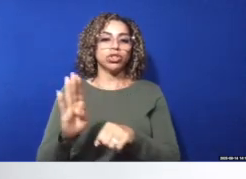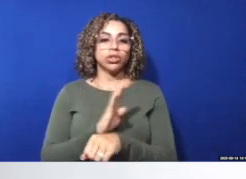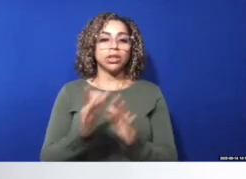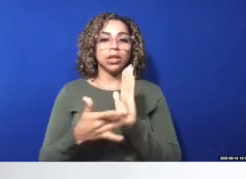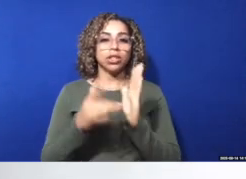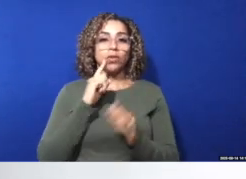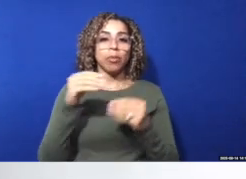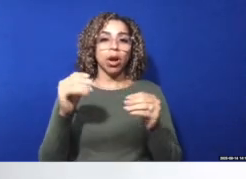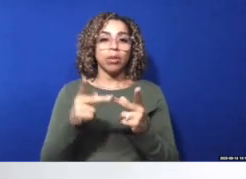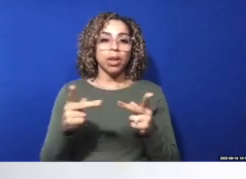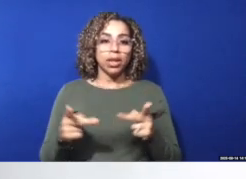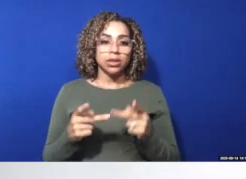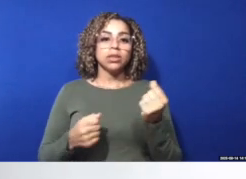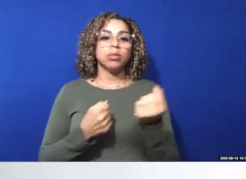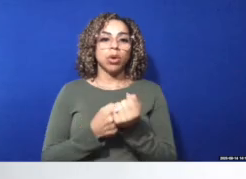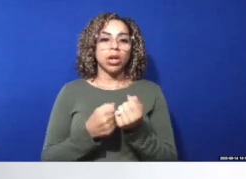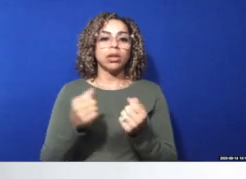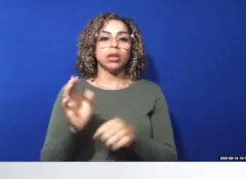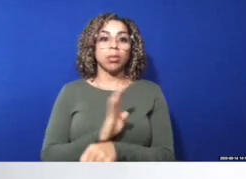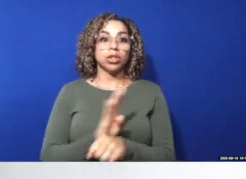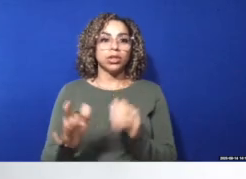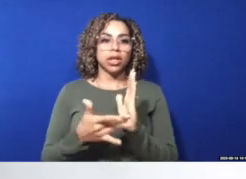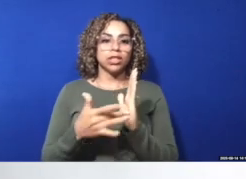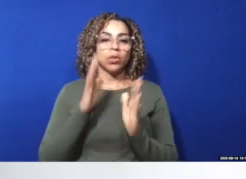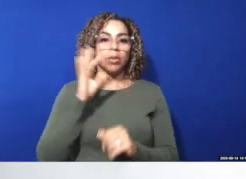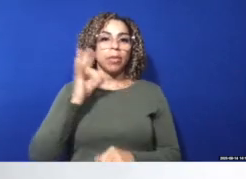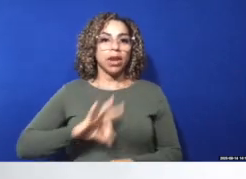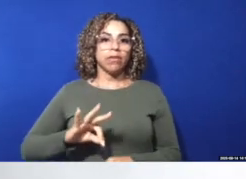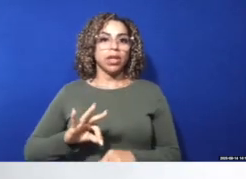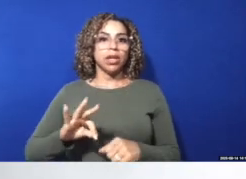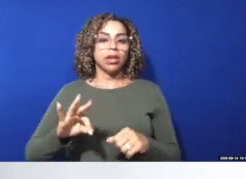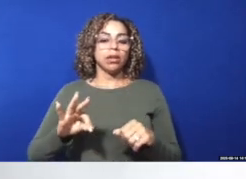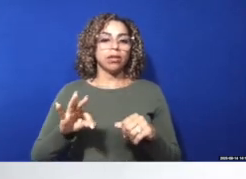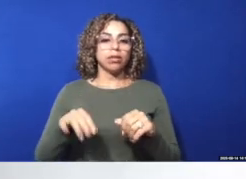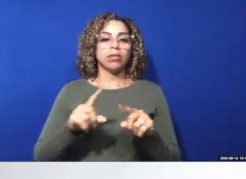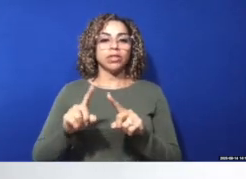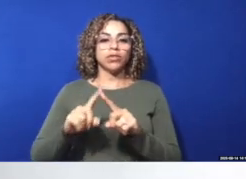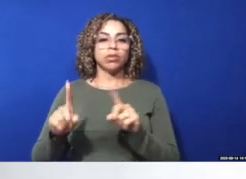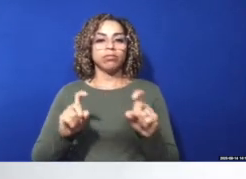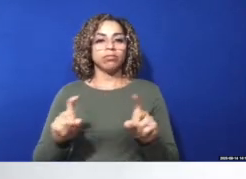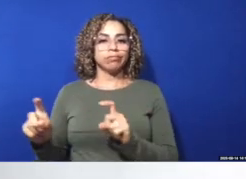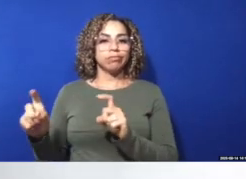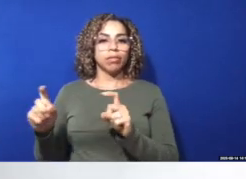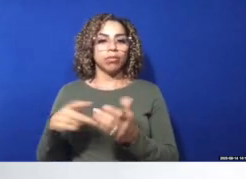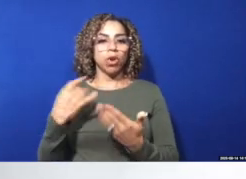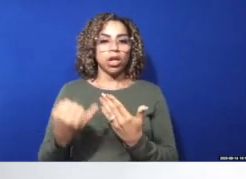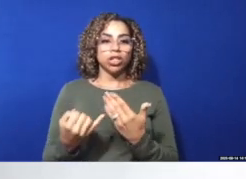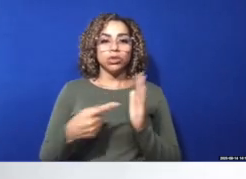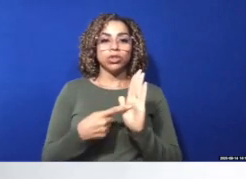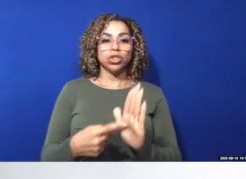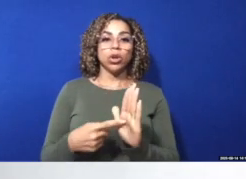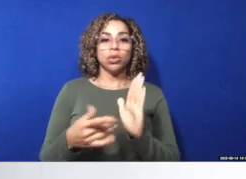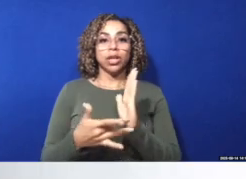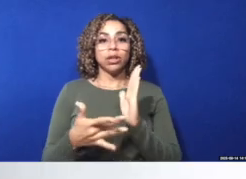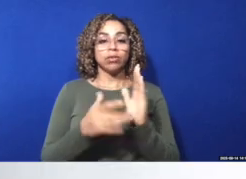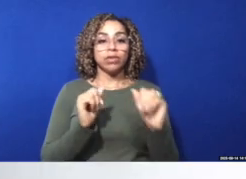support commercialized technologies that would benefit from at-scale pilot projects to showcase technical feasibility and economic